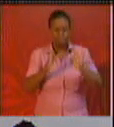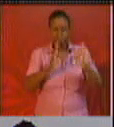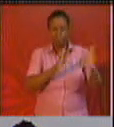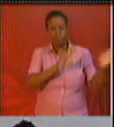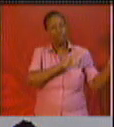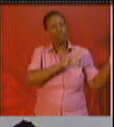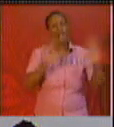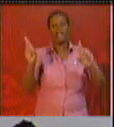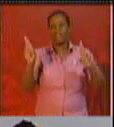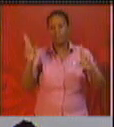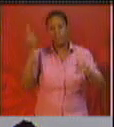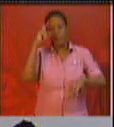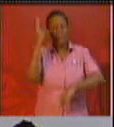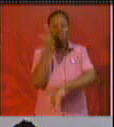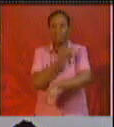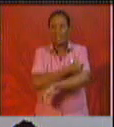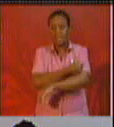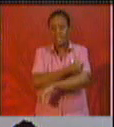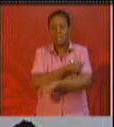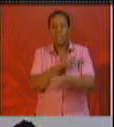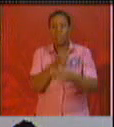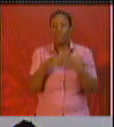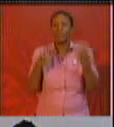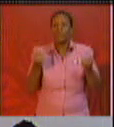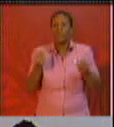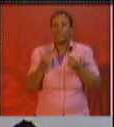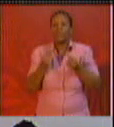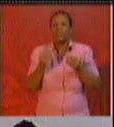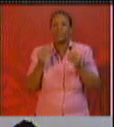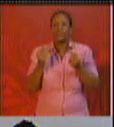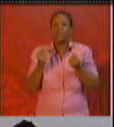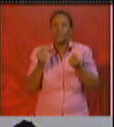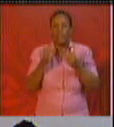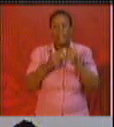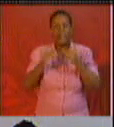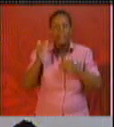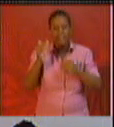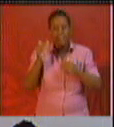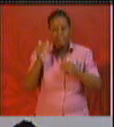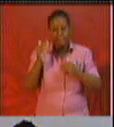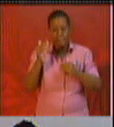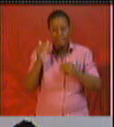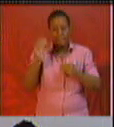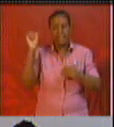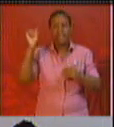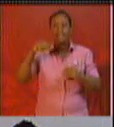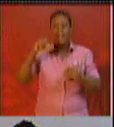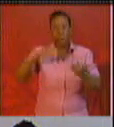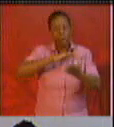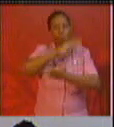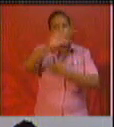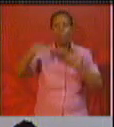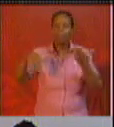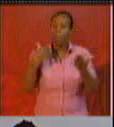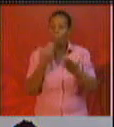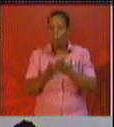Okay, thank you for the question. At this point in time, all measures are in place, and any additional measures that need to